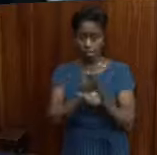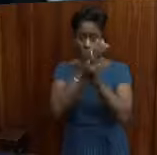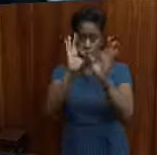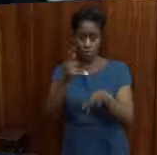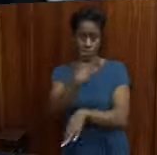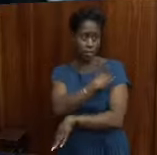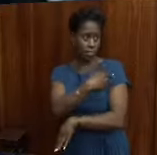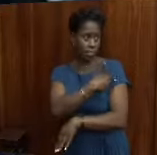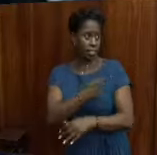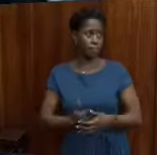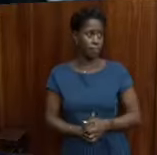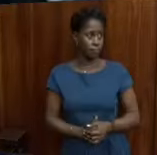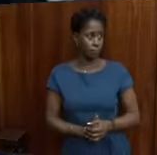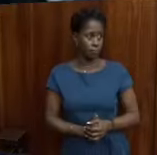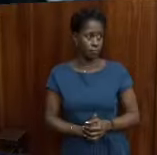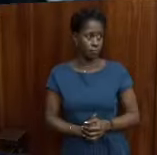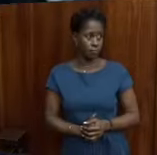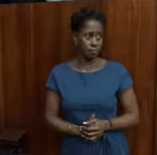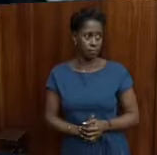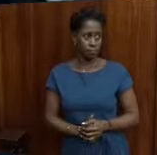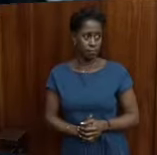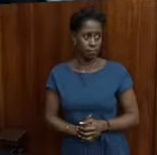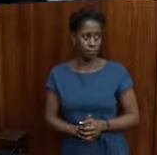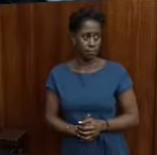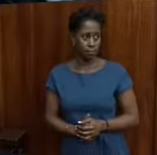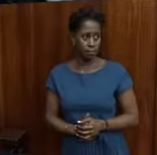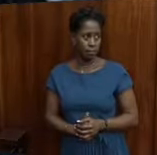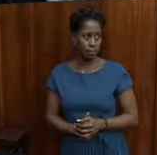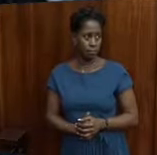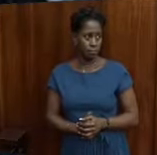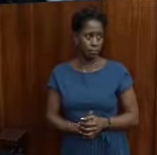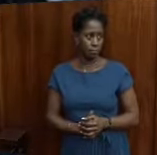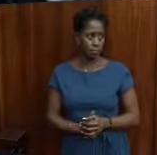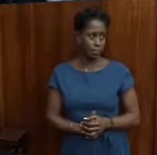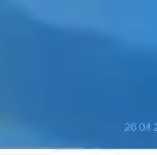immunity, which is 70% of the population.